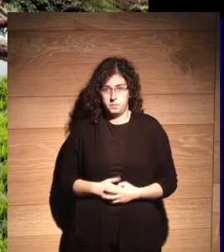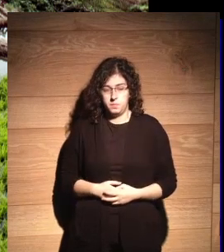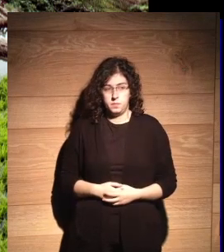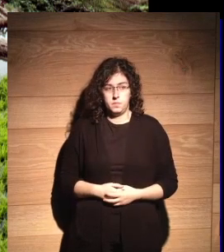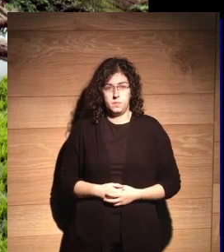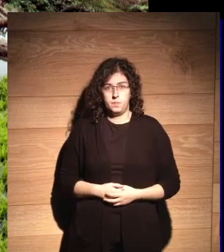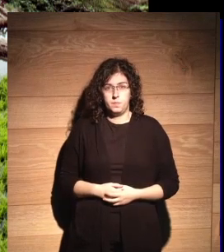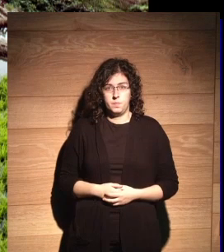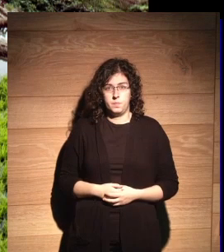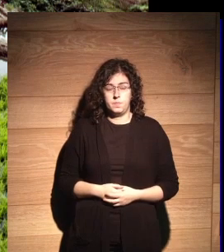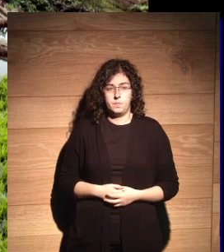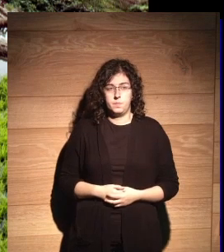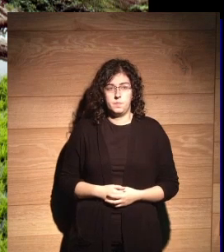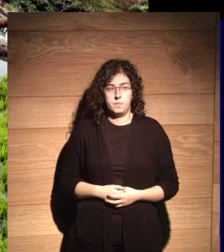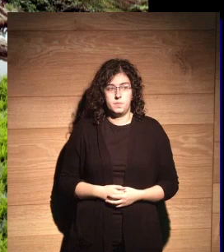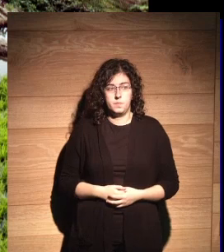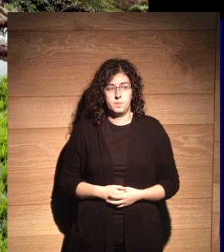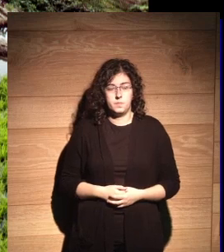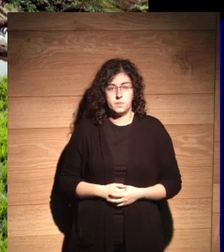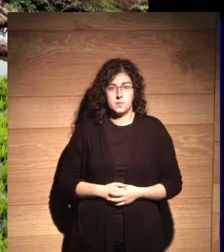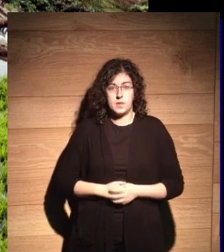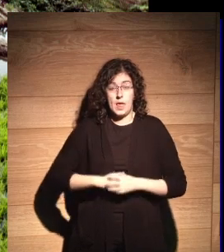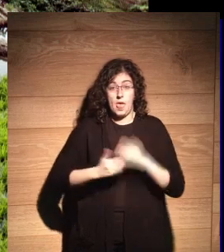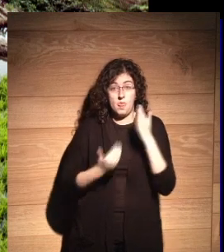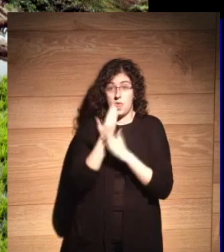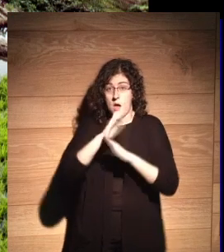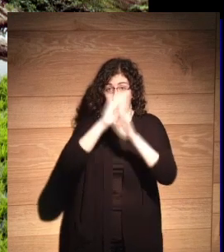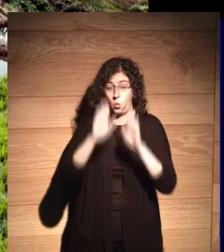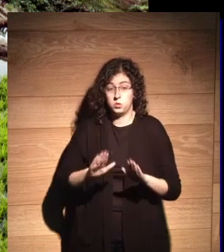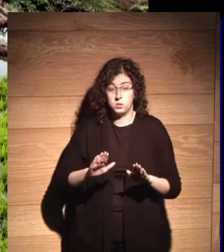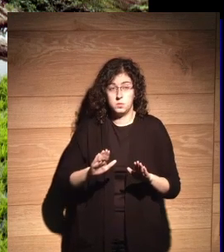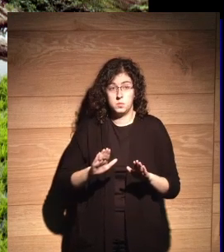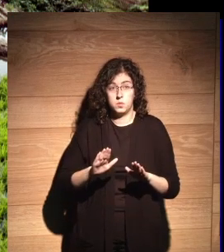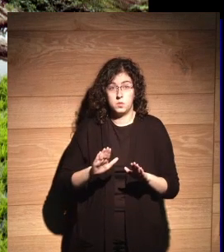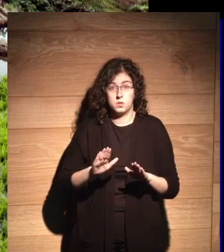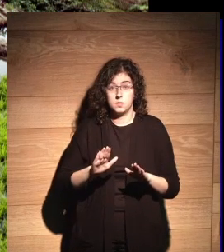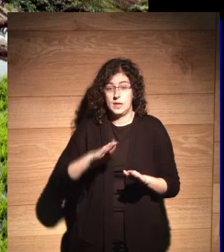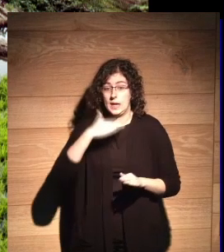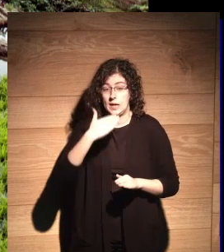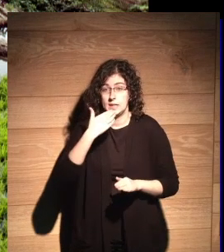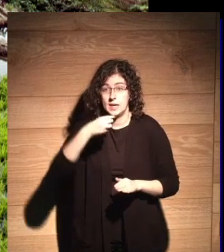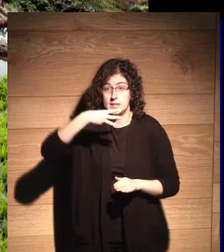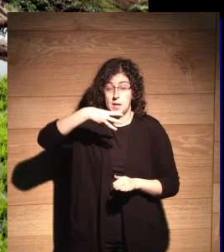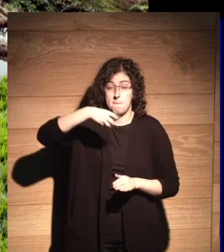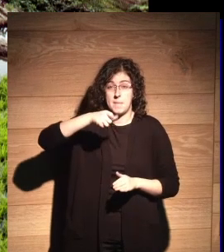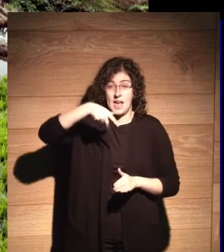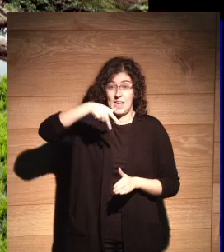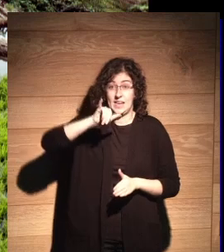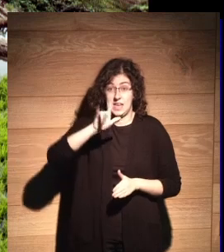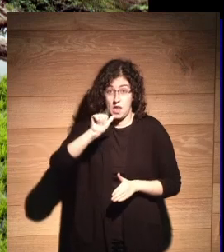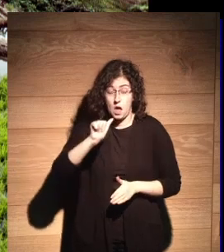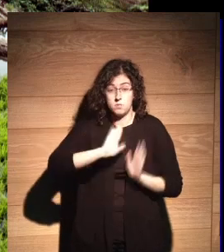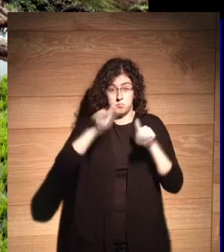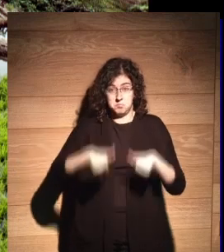the last day when we were going to fly back to Manila, it got very overcast, very cloudy,